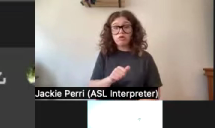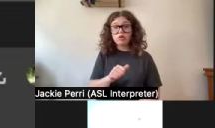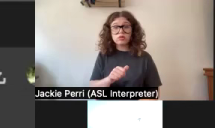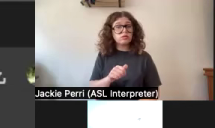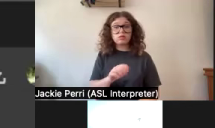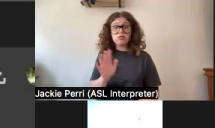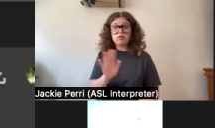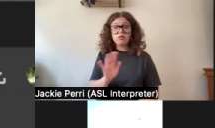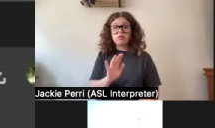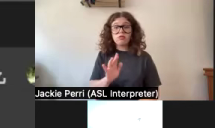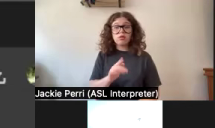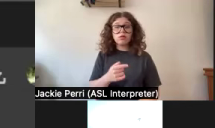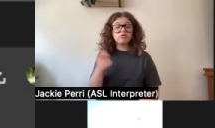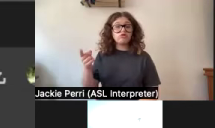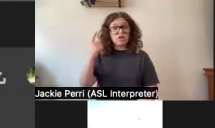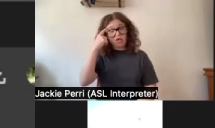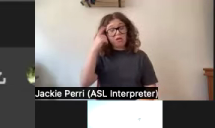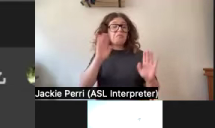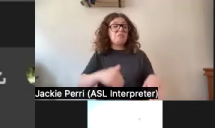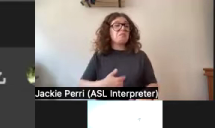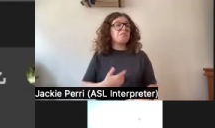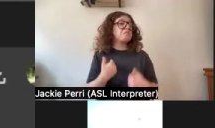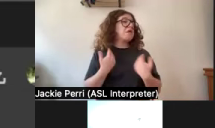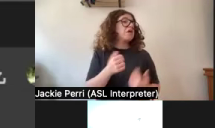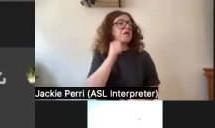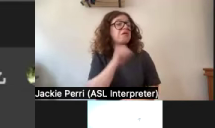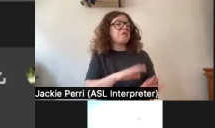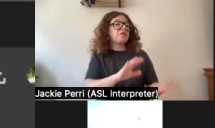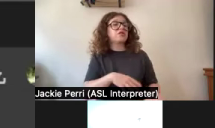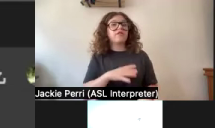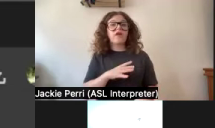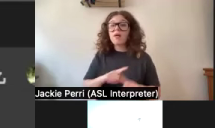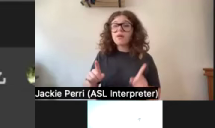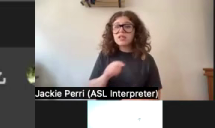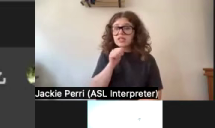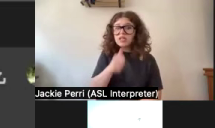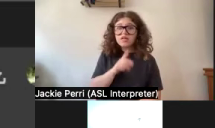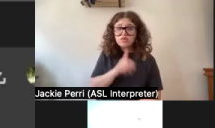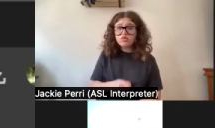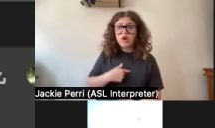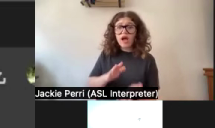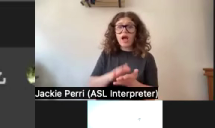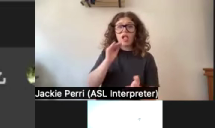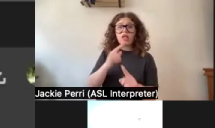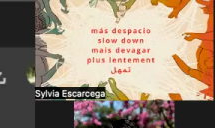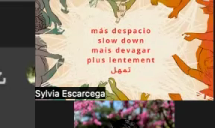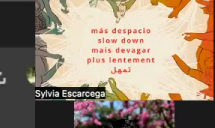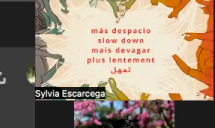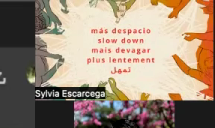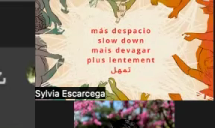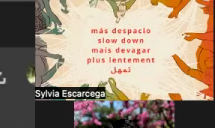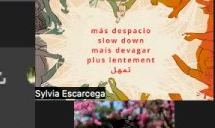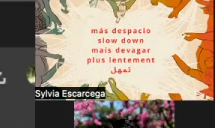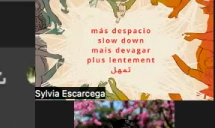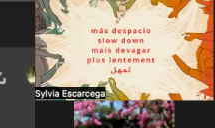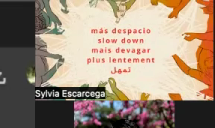es cierto. oh, that I was just a young Desde el girl, día but que it wasn't entendí que true. I uno learned tiene from que that hablar con that sus hijos, we have to uno talk puede to our pensar